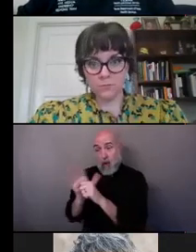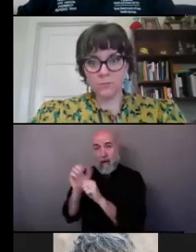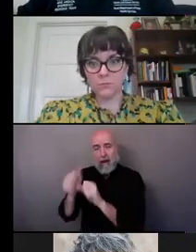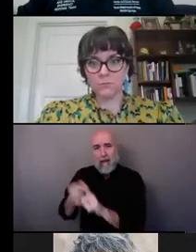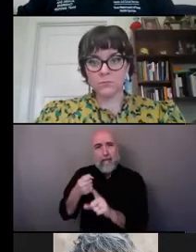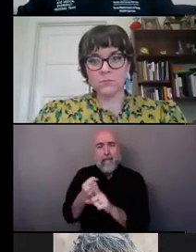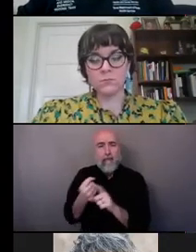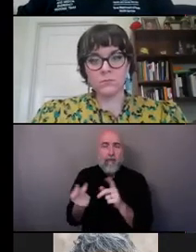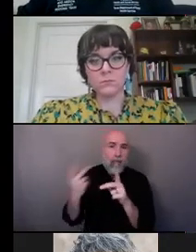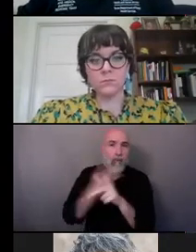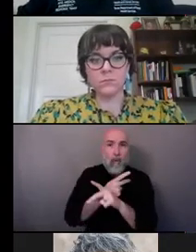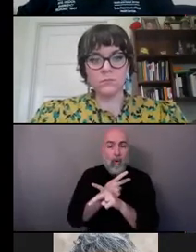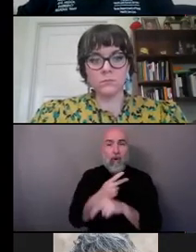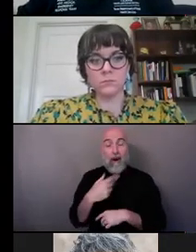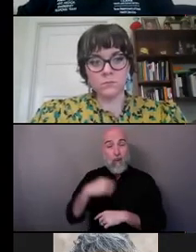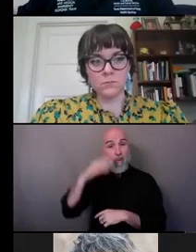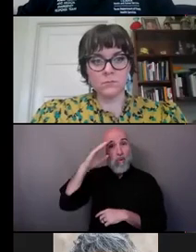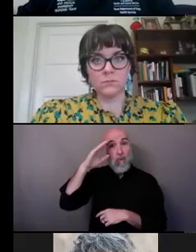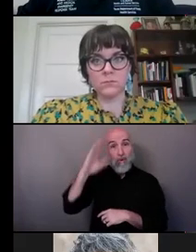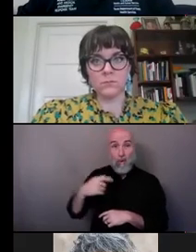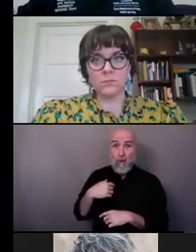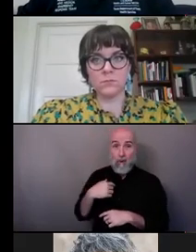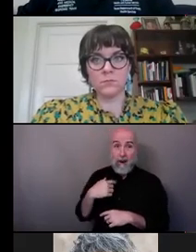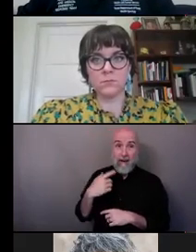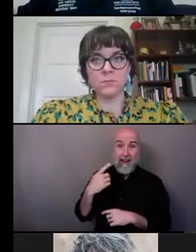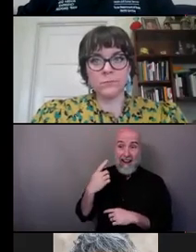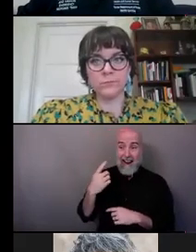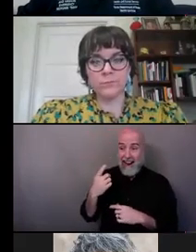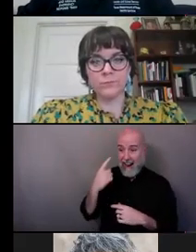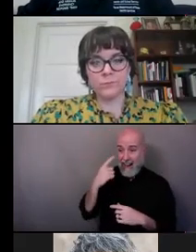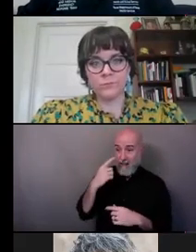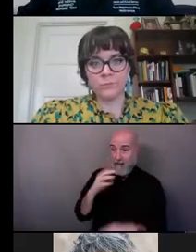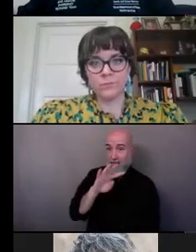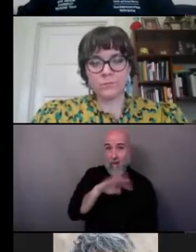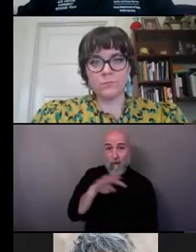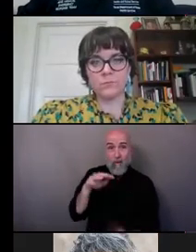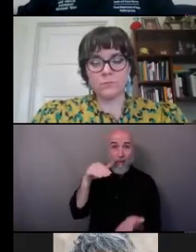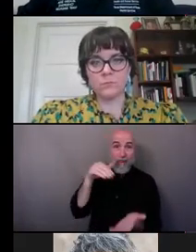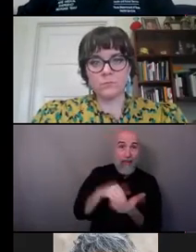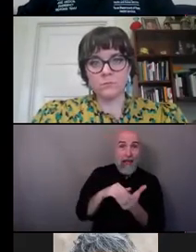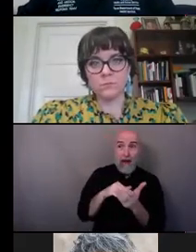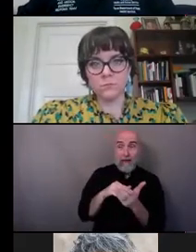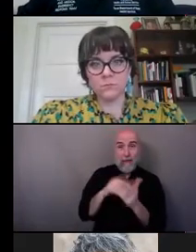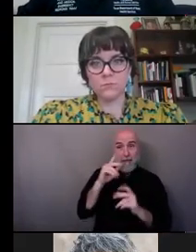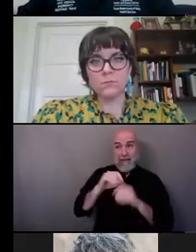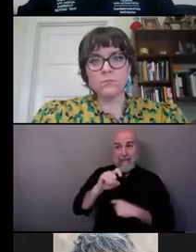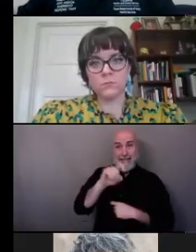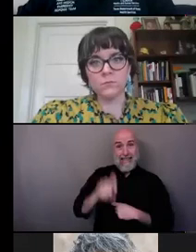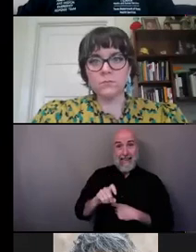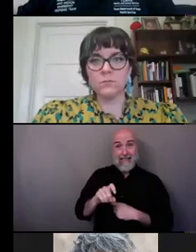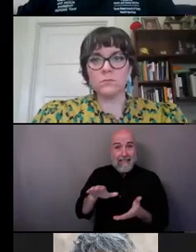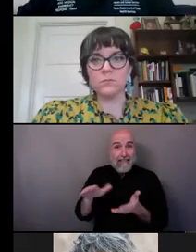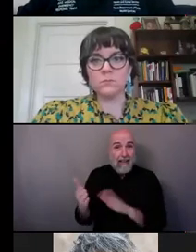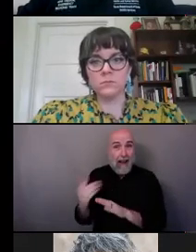the disease. And of course, we know we've lost, I think, in excess of 44,000 Texans have lost their life